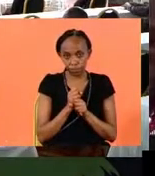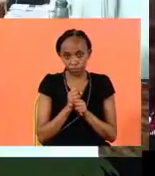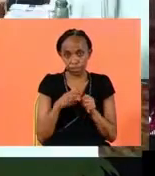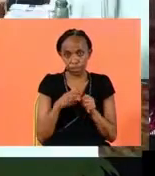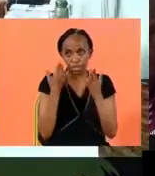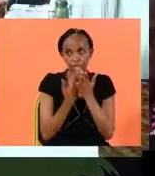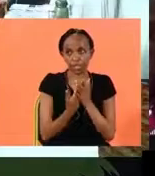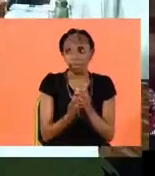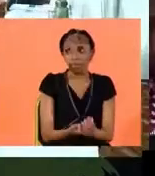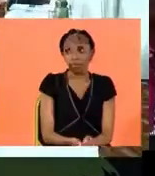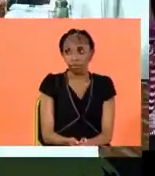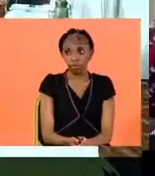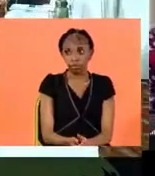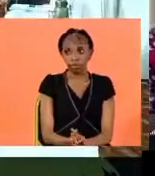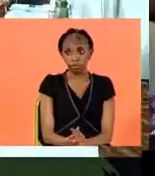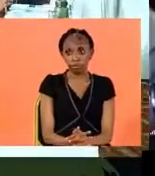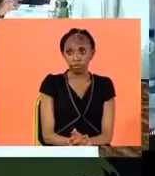Thank you.